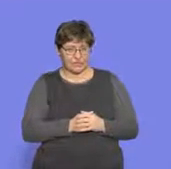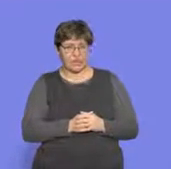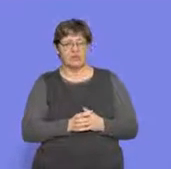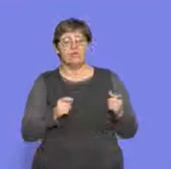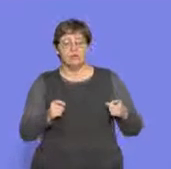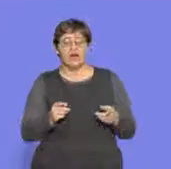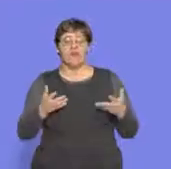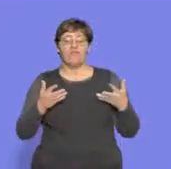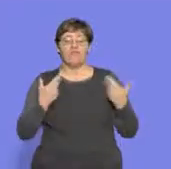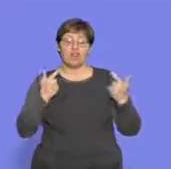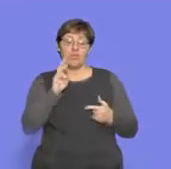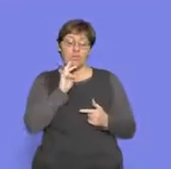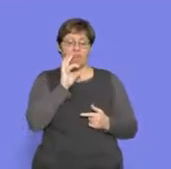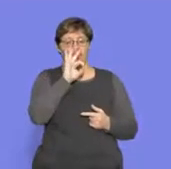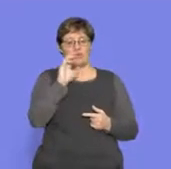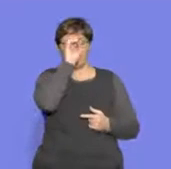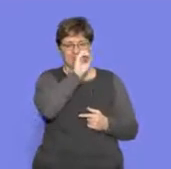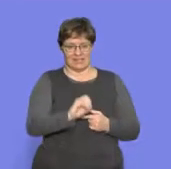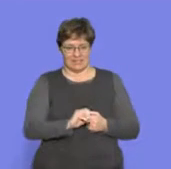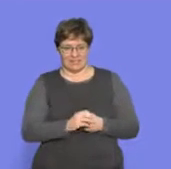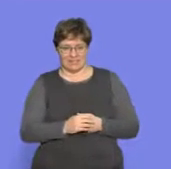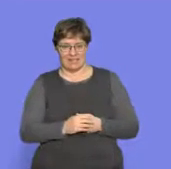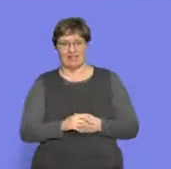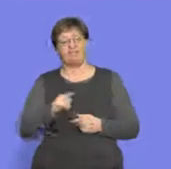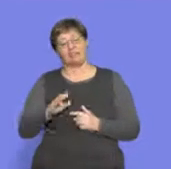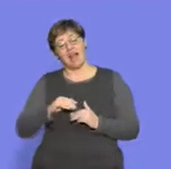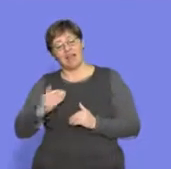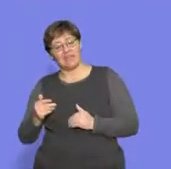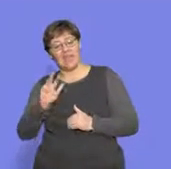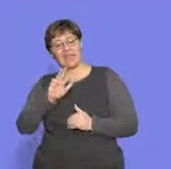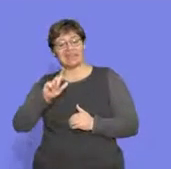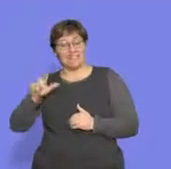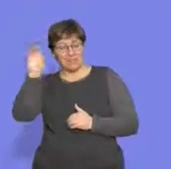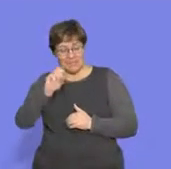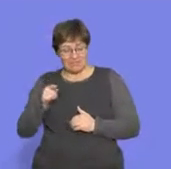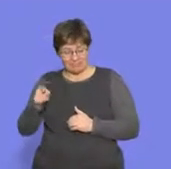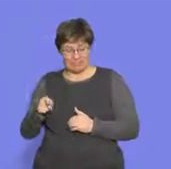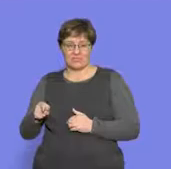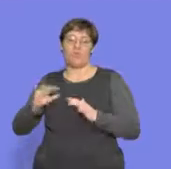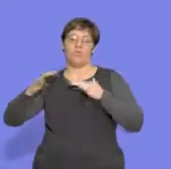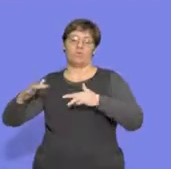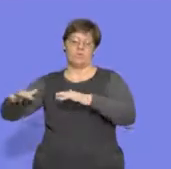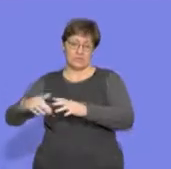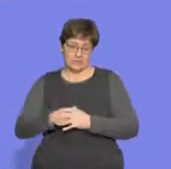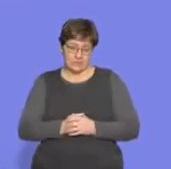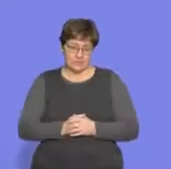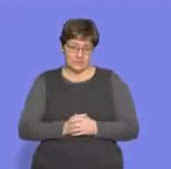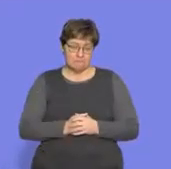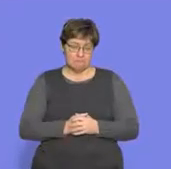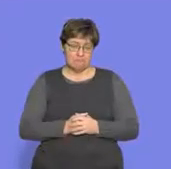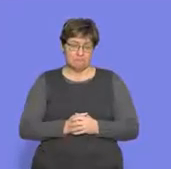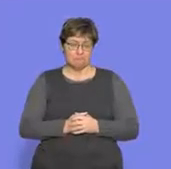Your freshwater makes up 3% of your hydrosphere, while the remaining 97% is made up of your oceans. And as